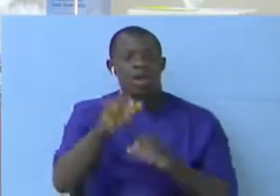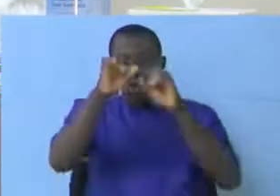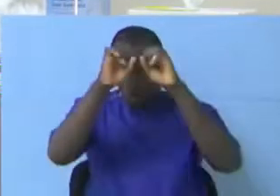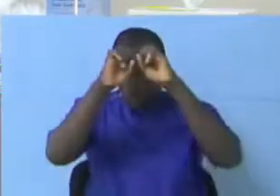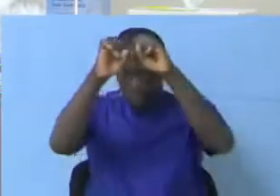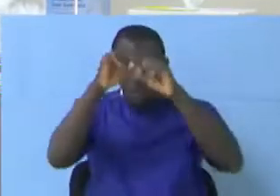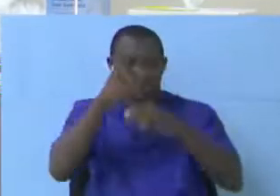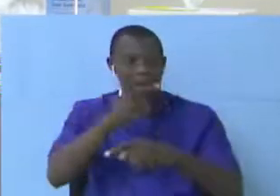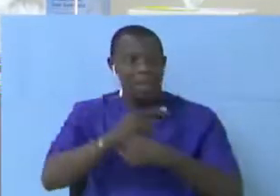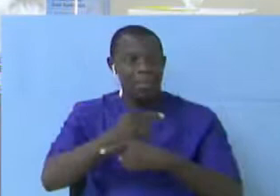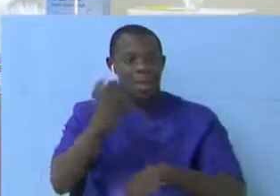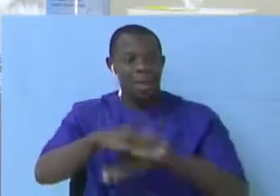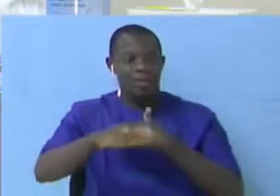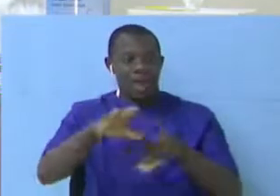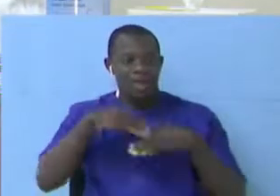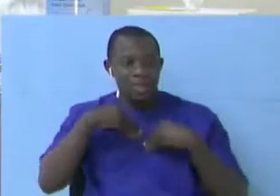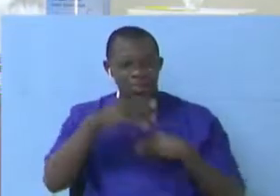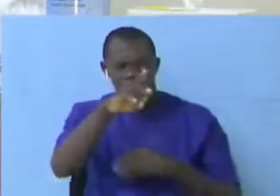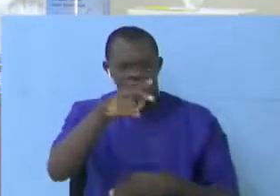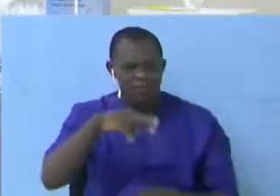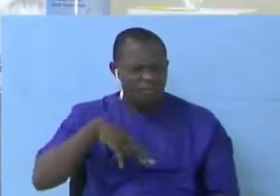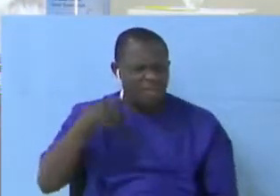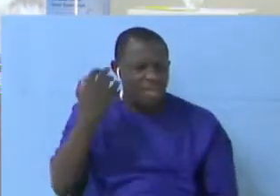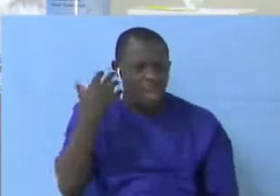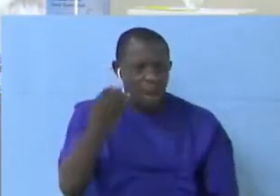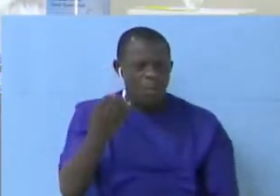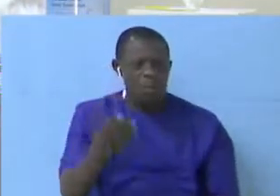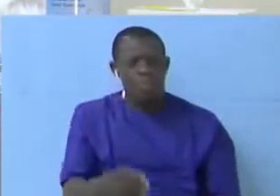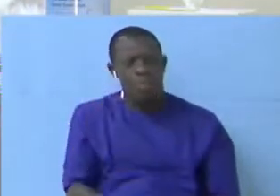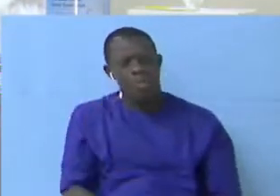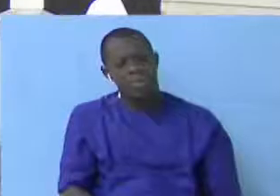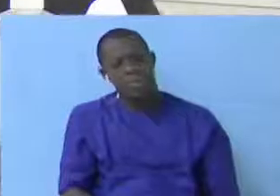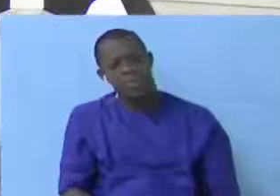o moy Mansakunda balanta wala ko nyinda muta dulado.